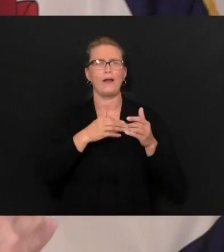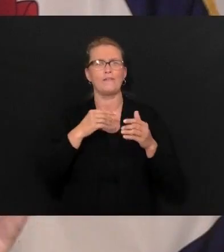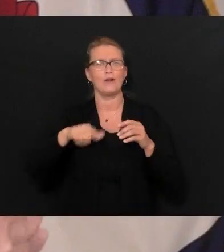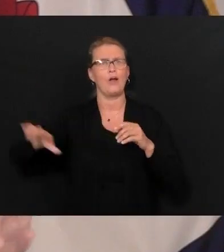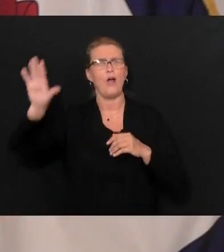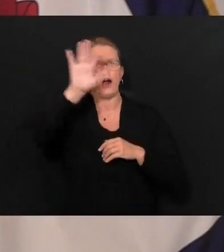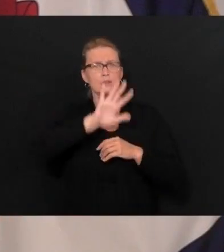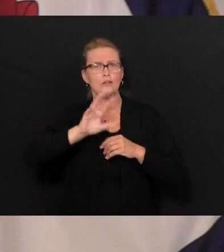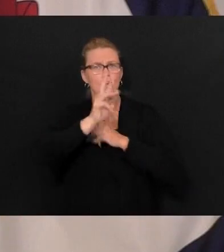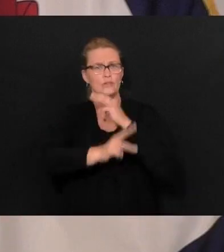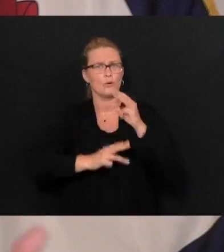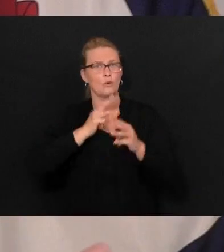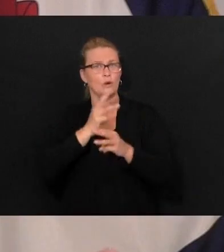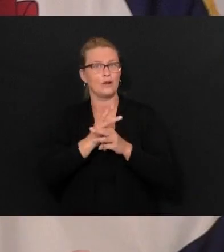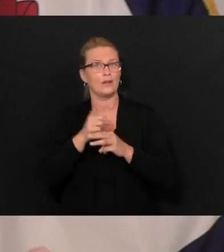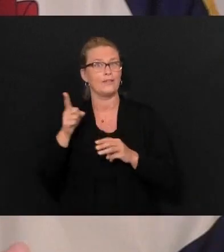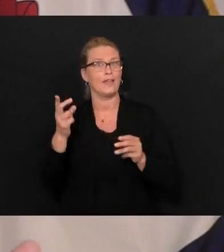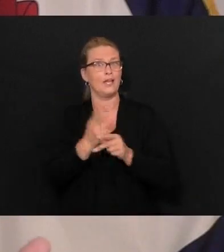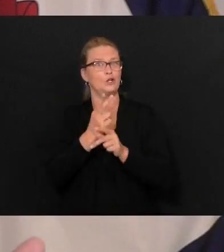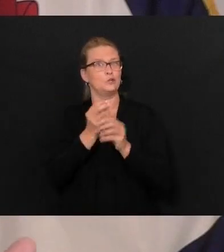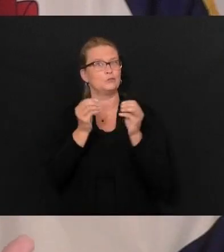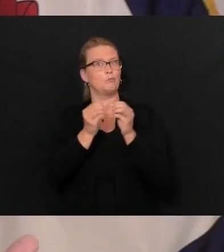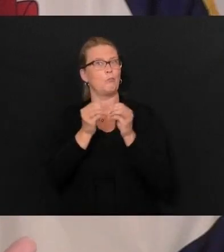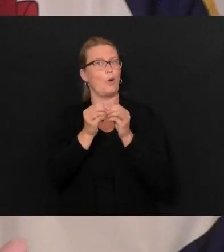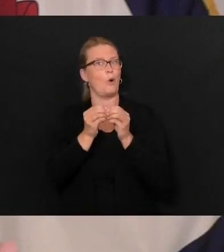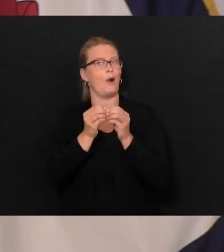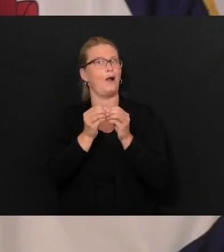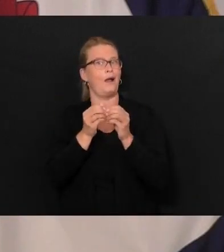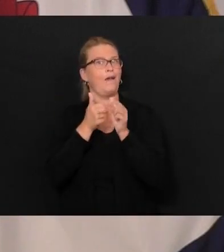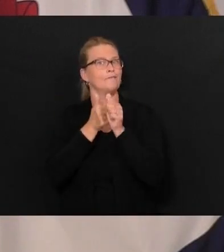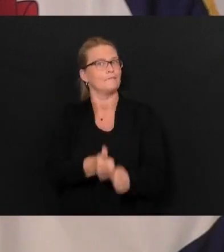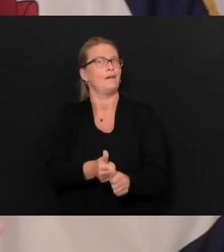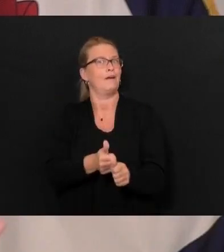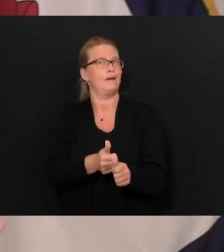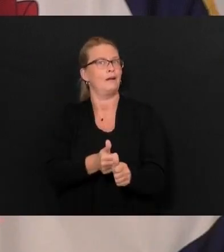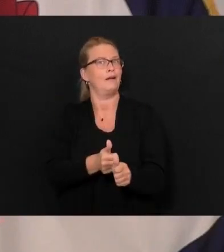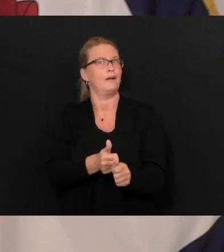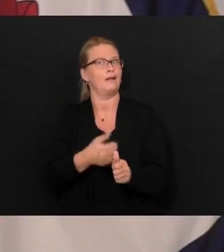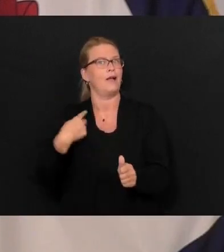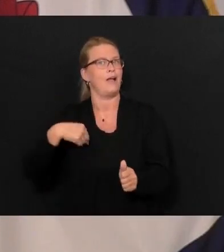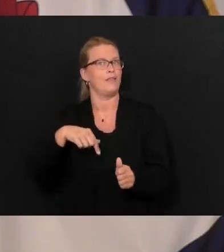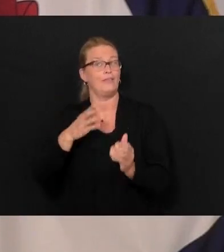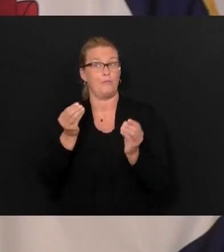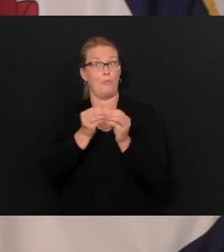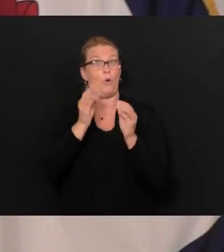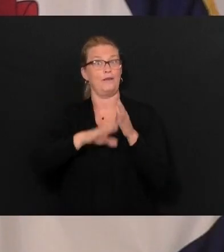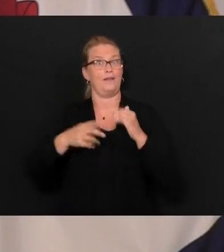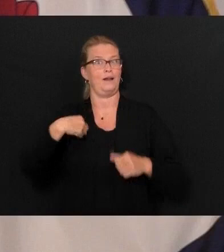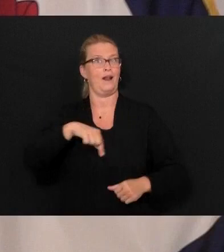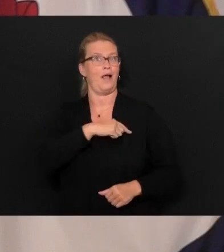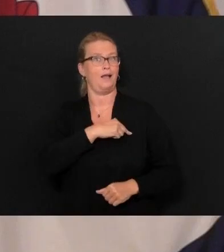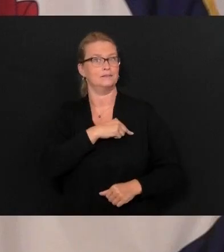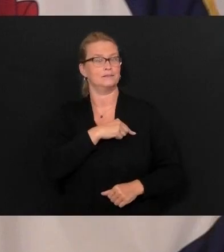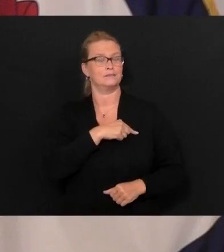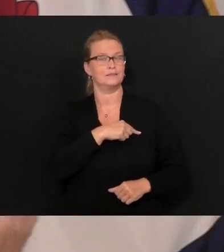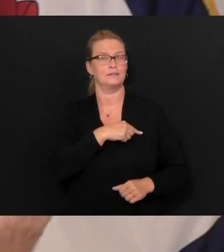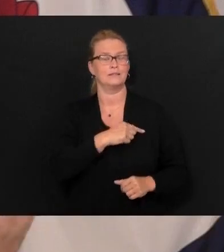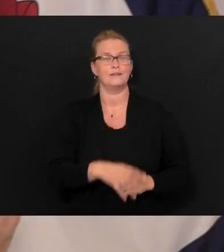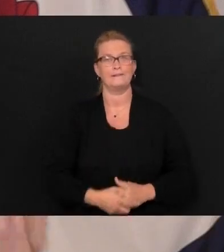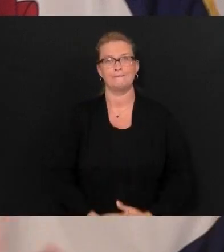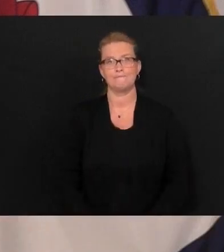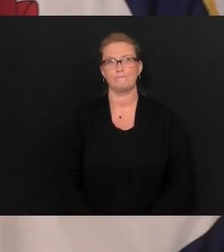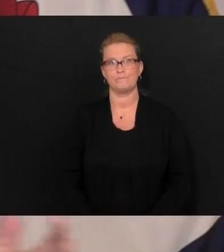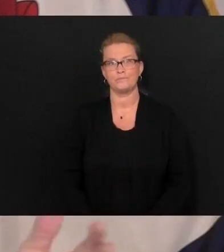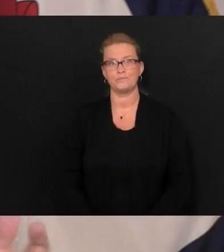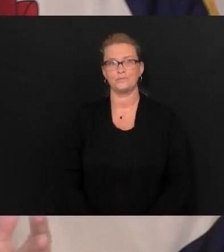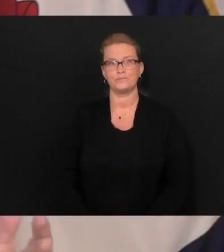done just that because they had more discipline than us. They had more discipline than us to do it. Now, we're